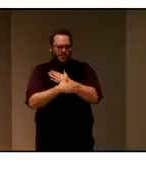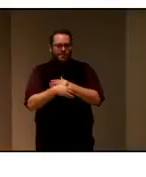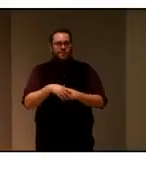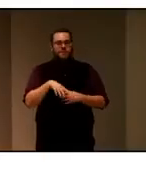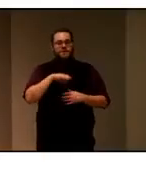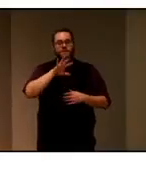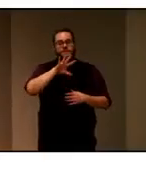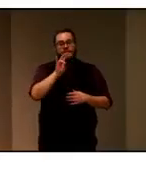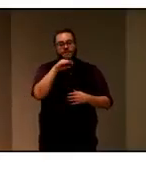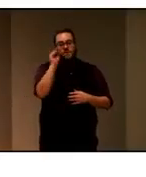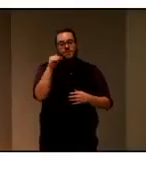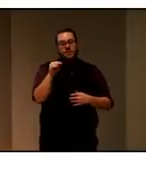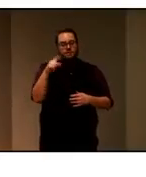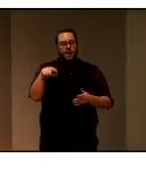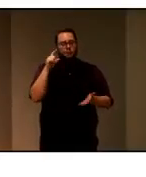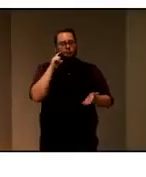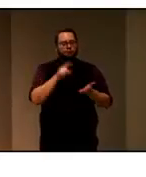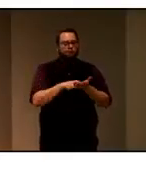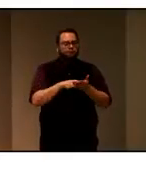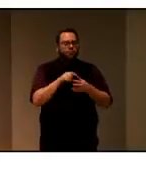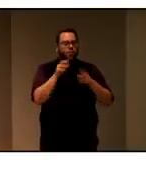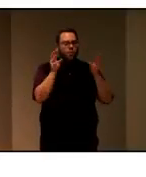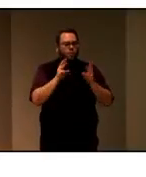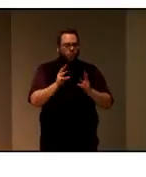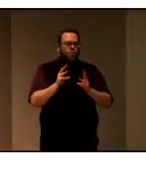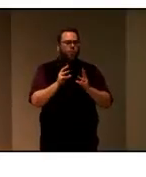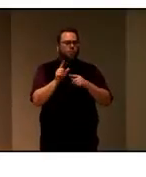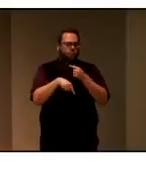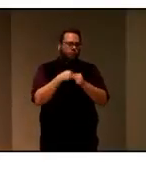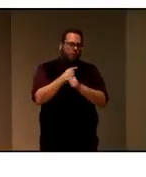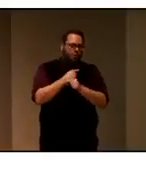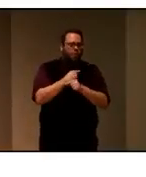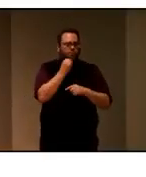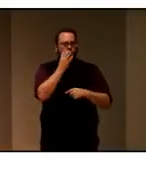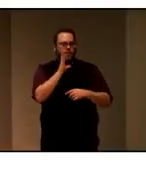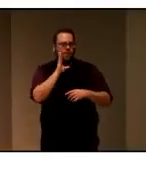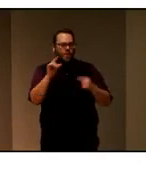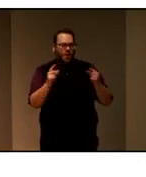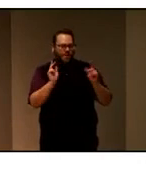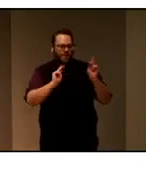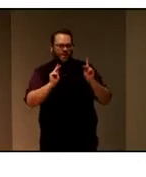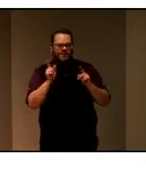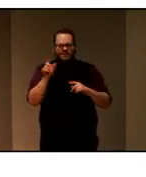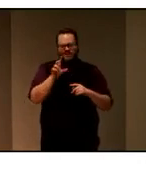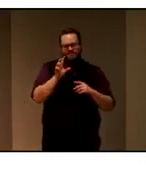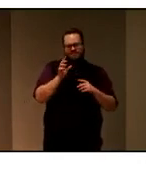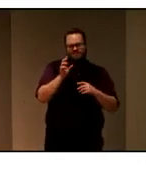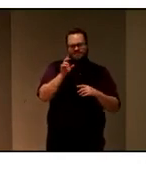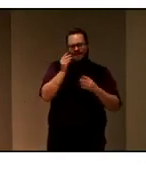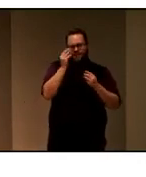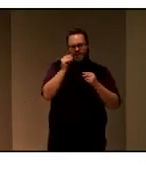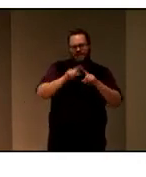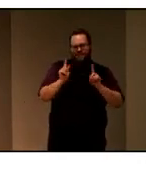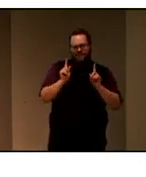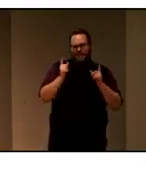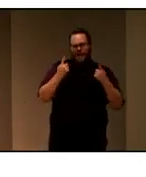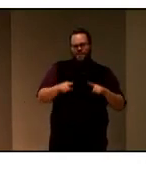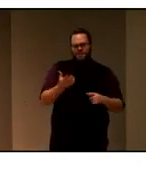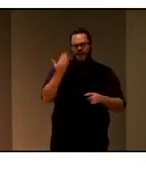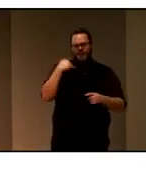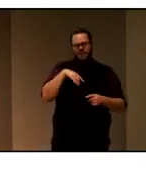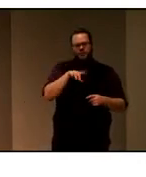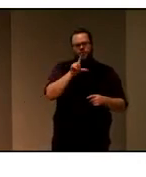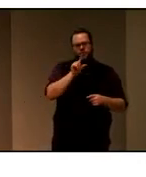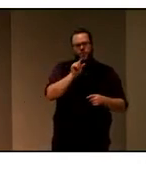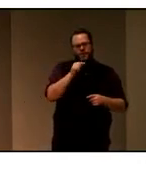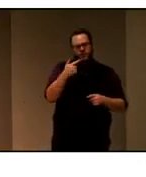57% acknowledge that global warming will harm people in the US. These questions are a little different because this was done in 2021.